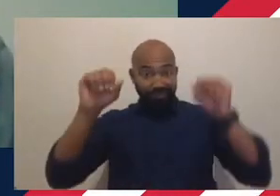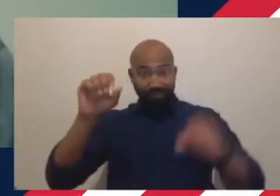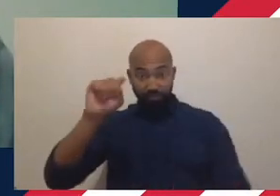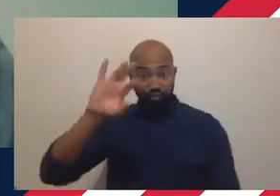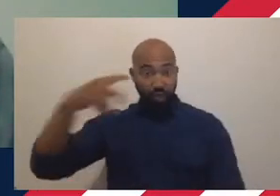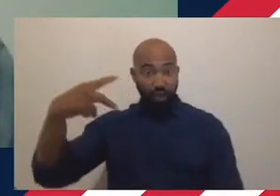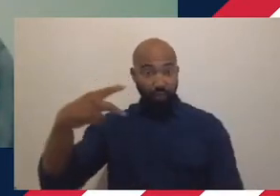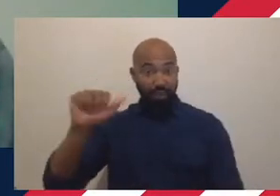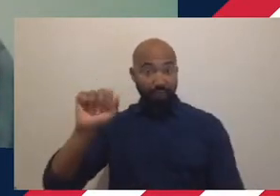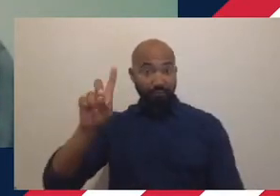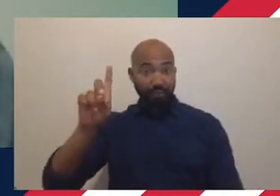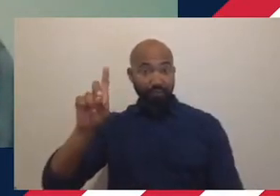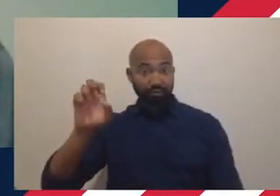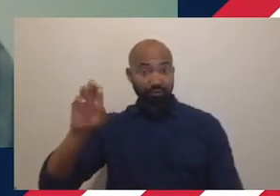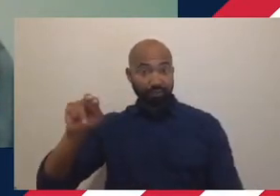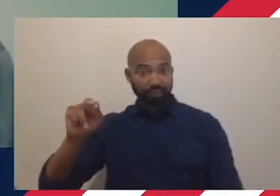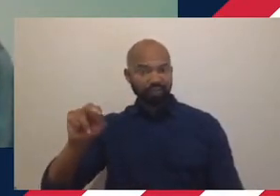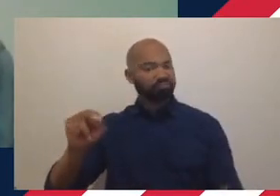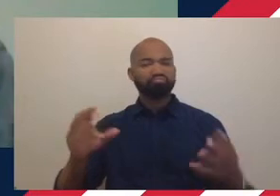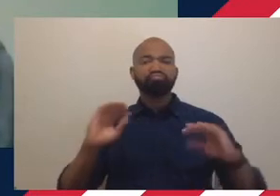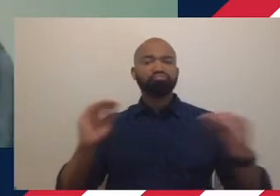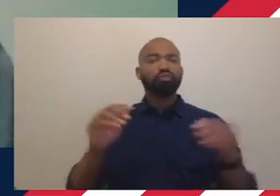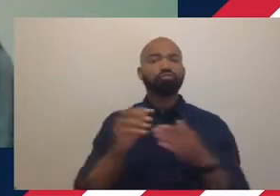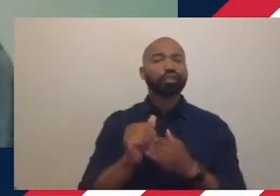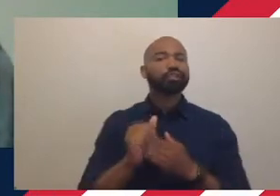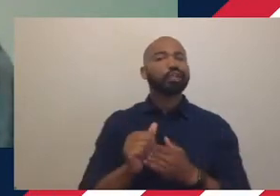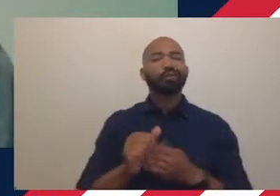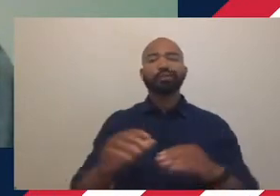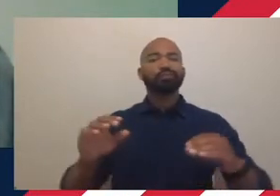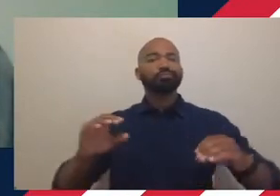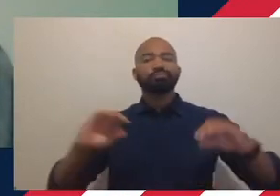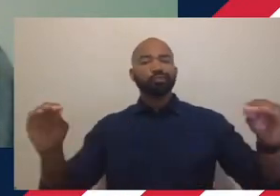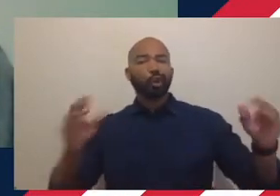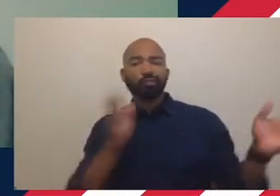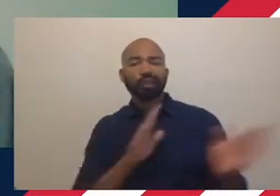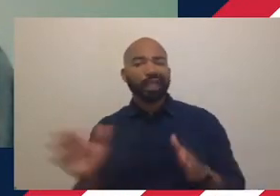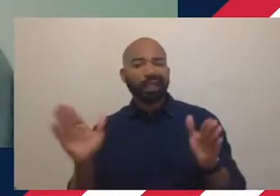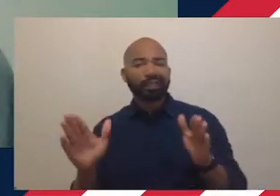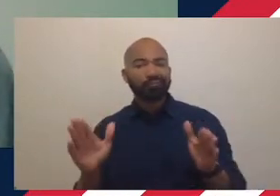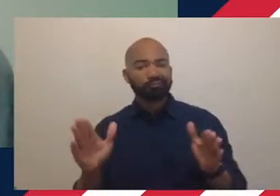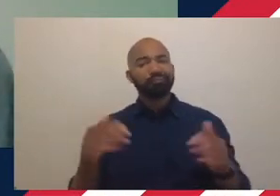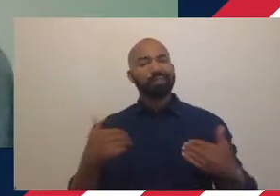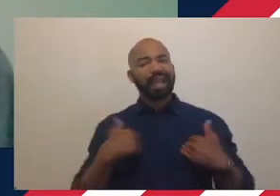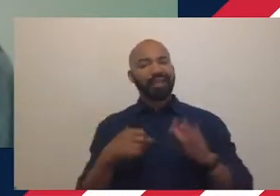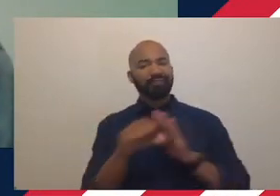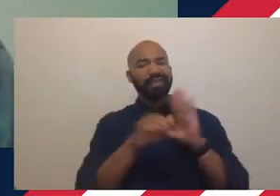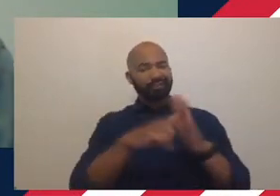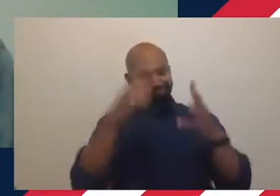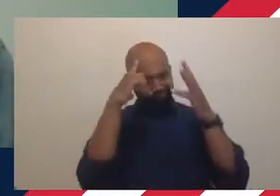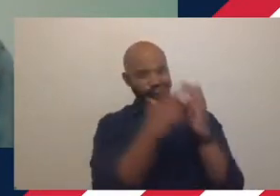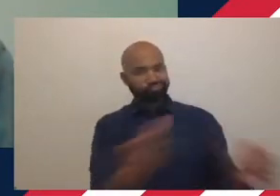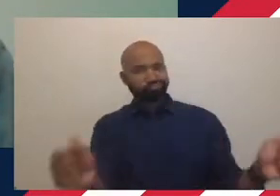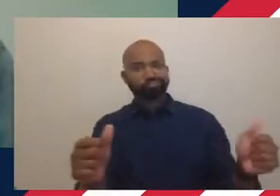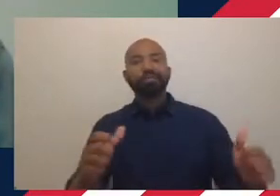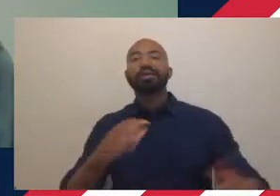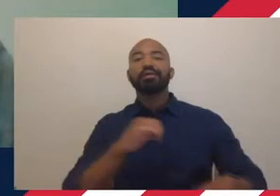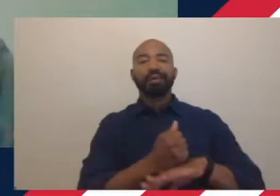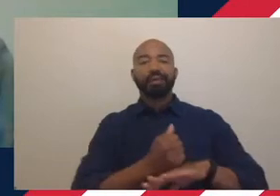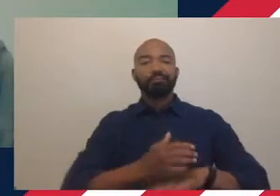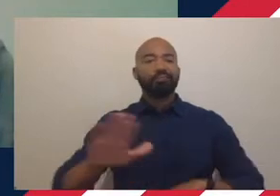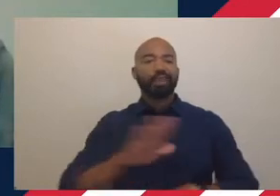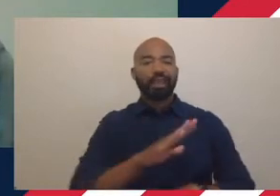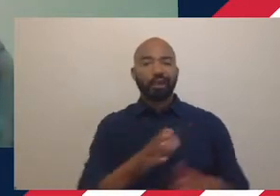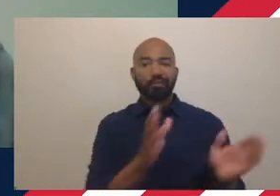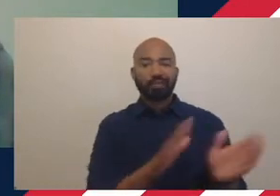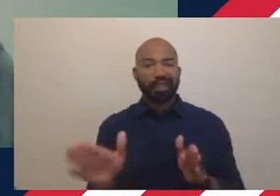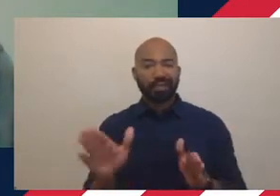their lack of leadership and planning, leaving the states to fend for themselves and create their own plans. There's still not enough